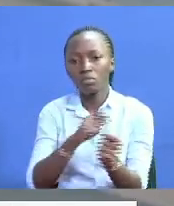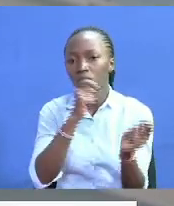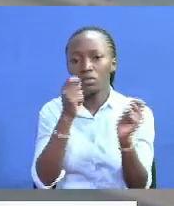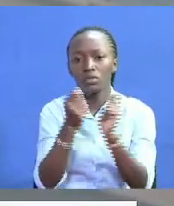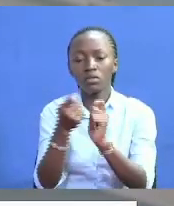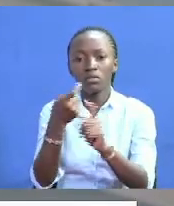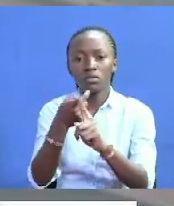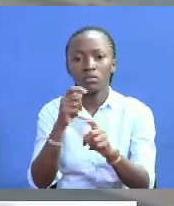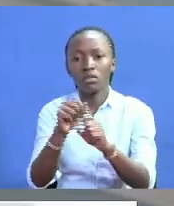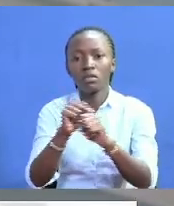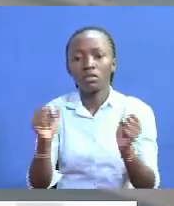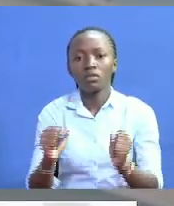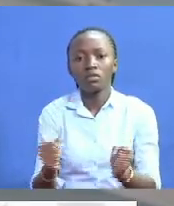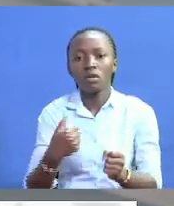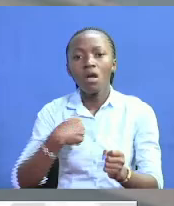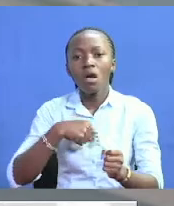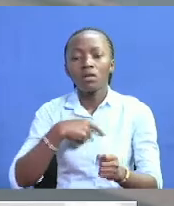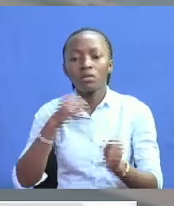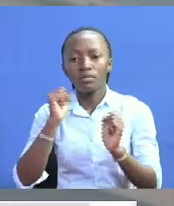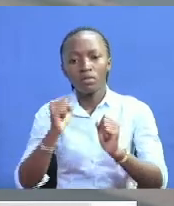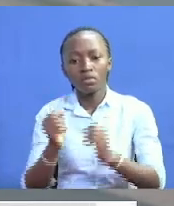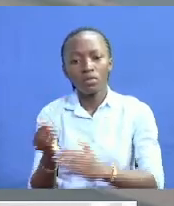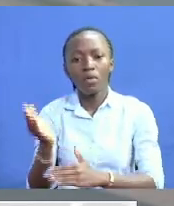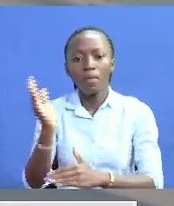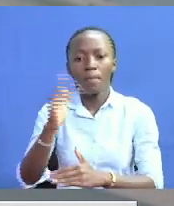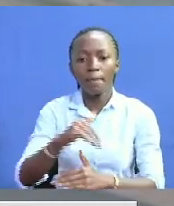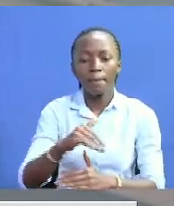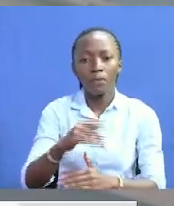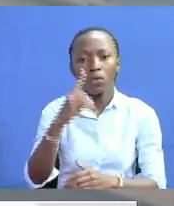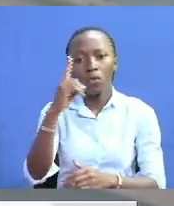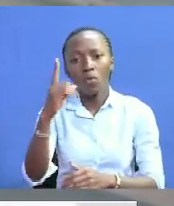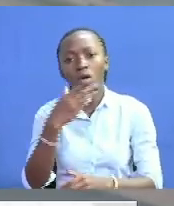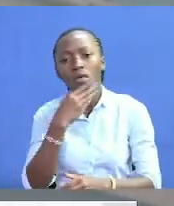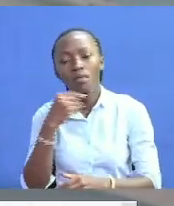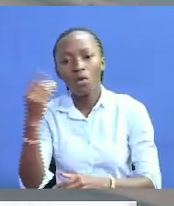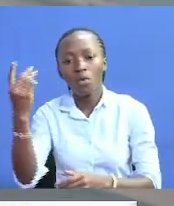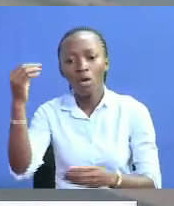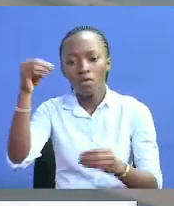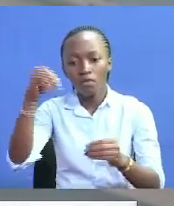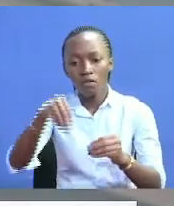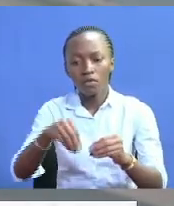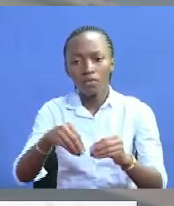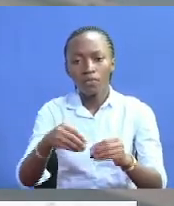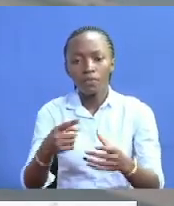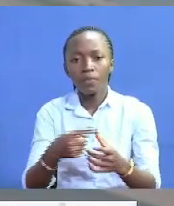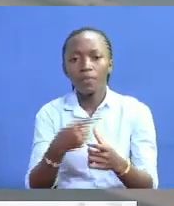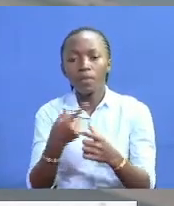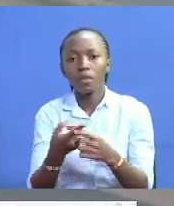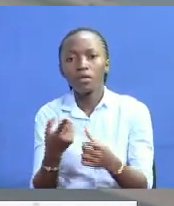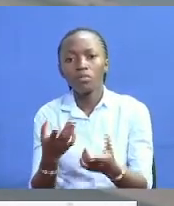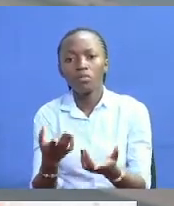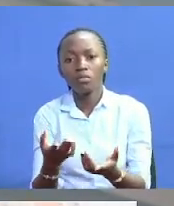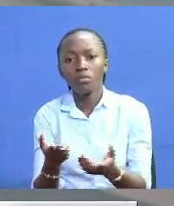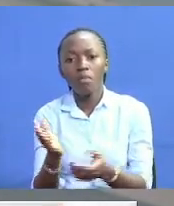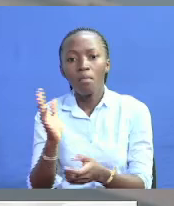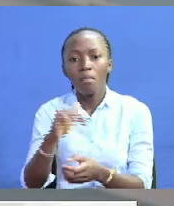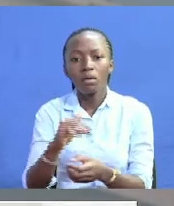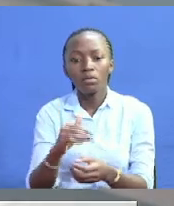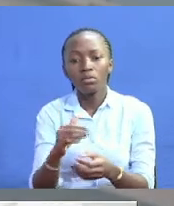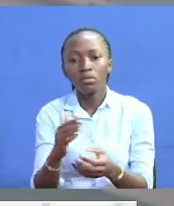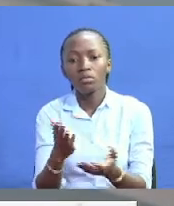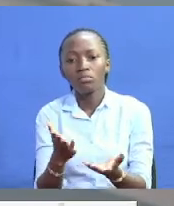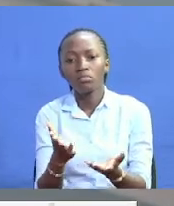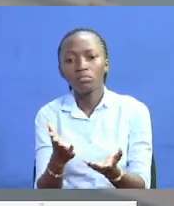the system. We need to go back to one man, one vote. We need to go back to the popular